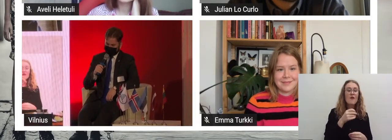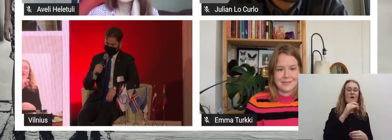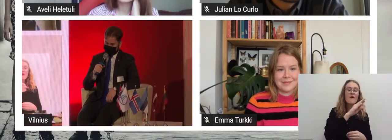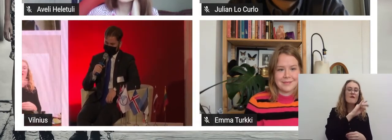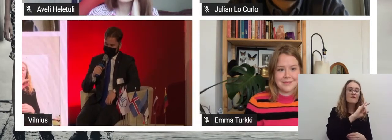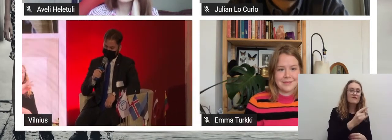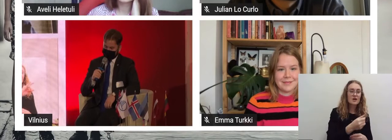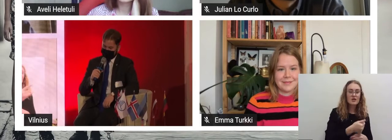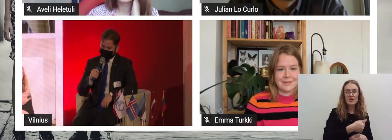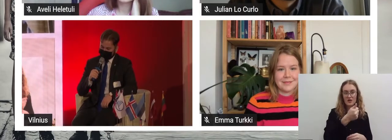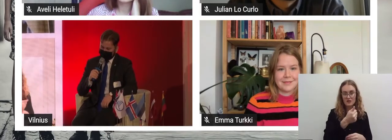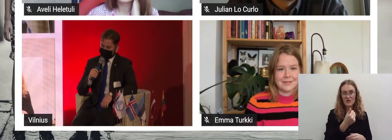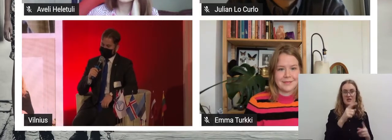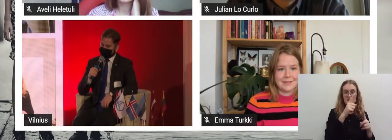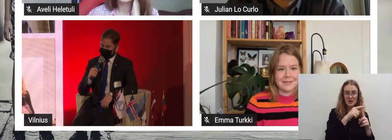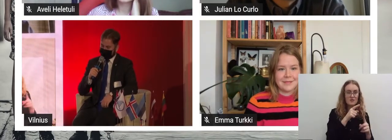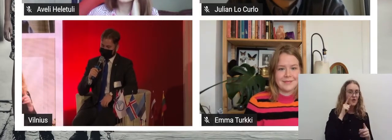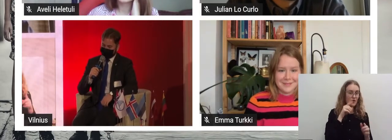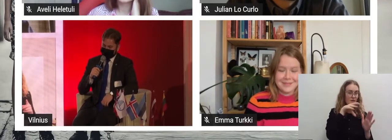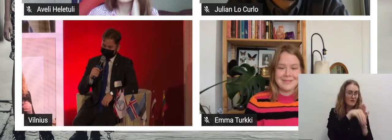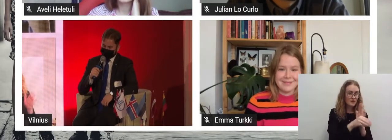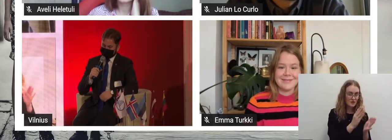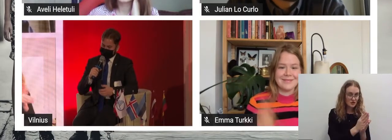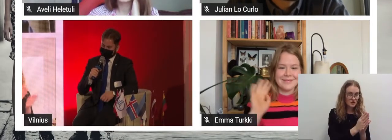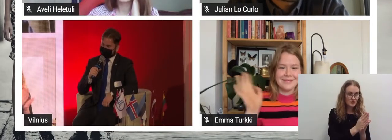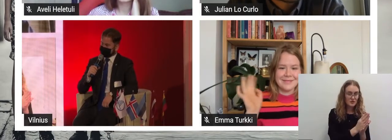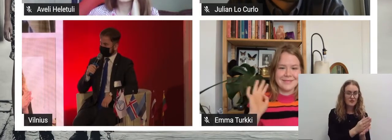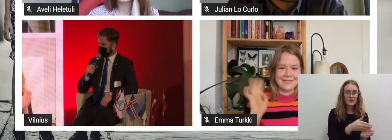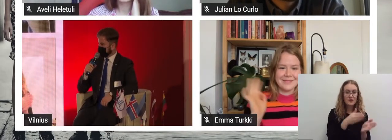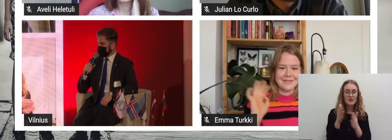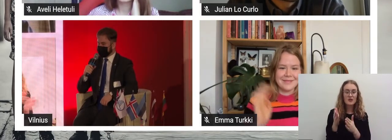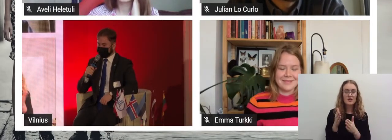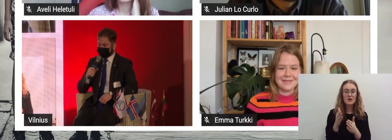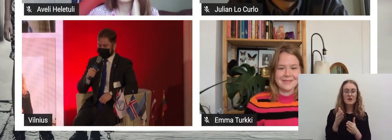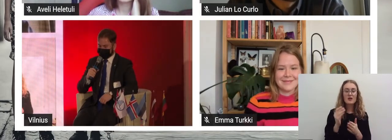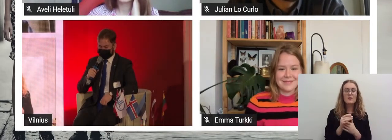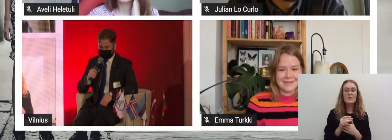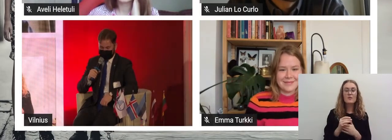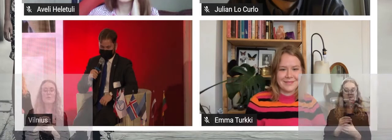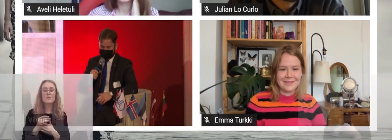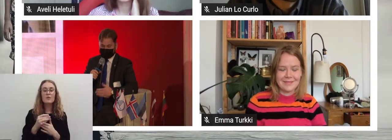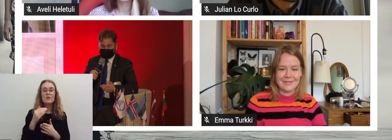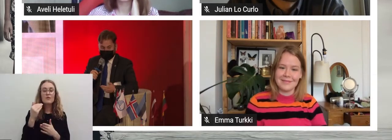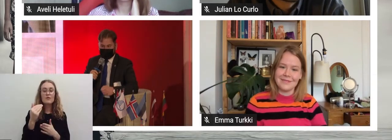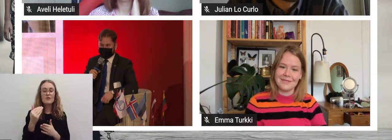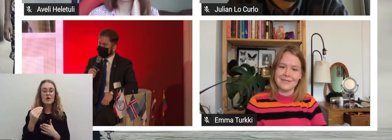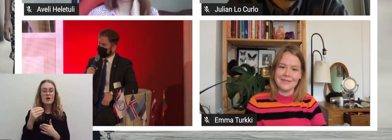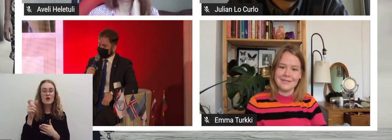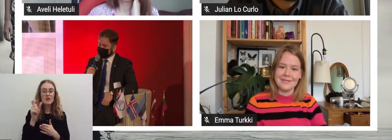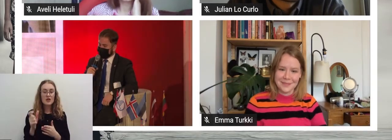Welfare. We have Emma Turki from Denmark, who is the youth delegate to the United Nations for